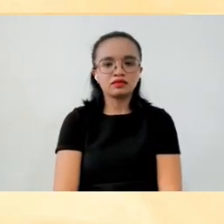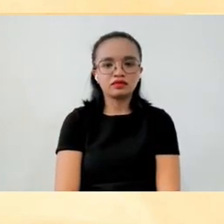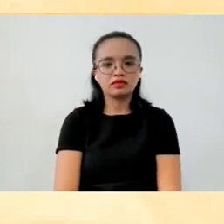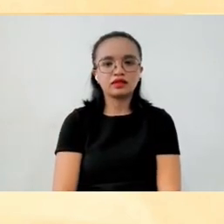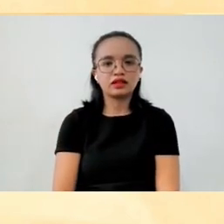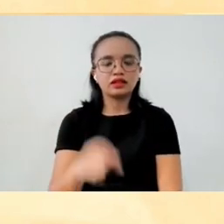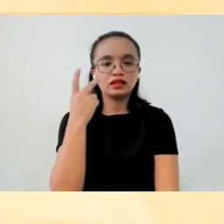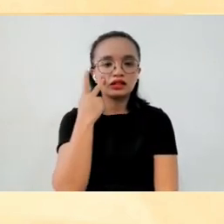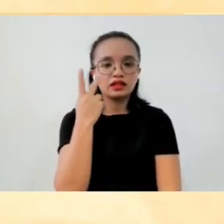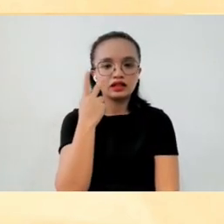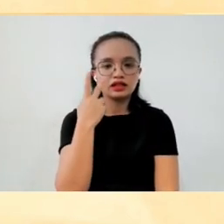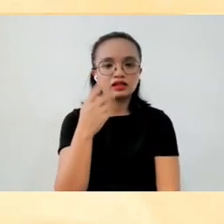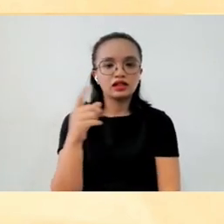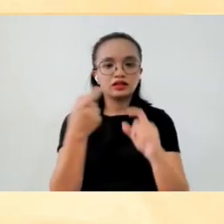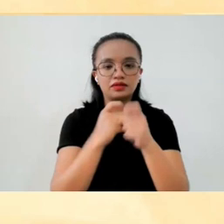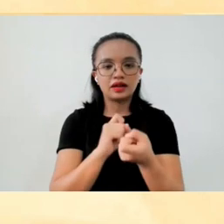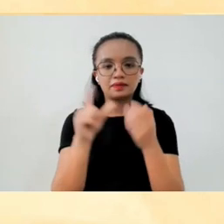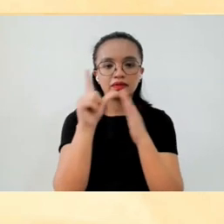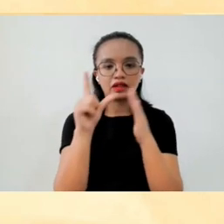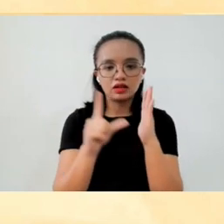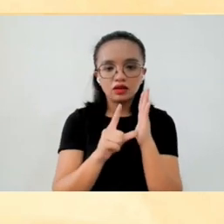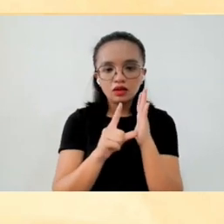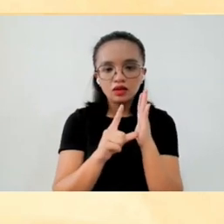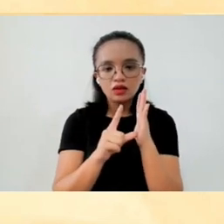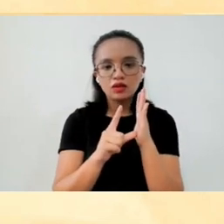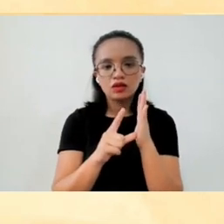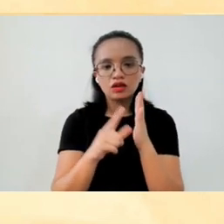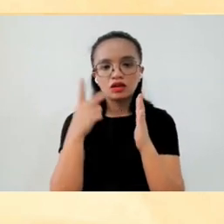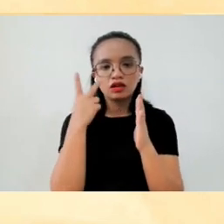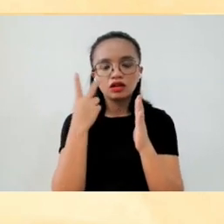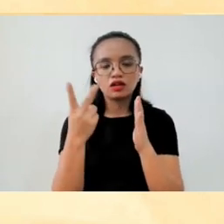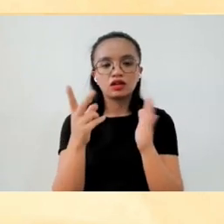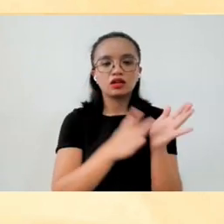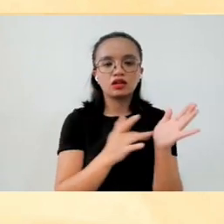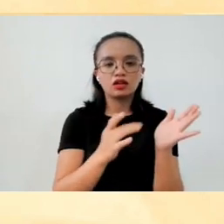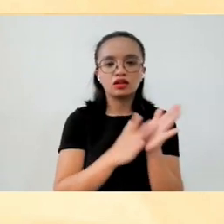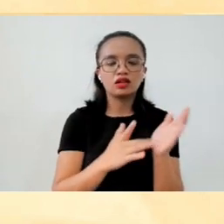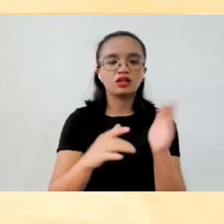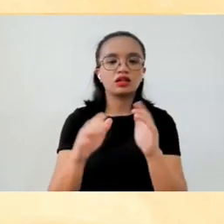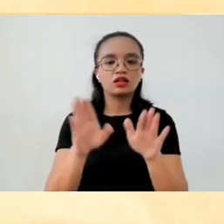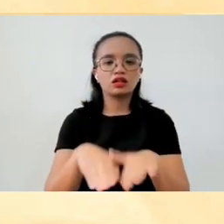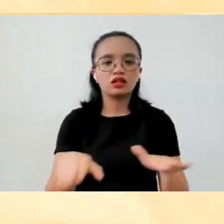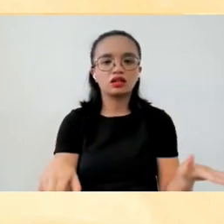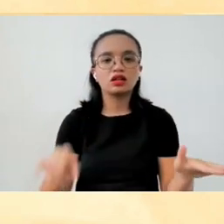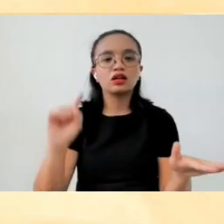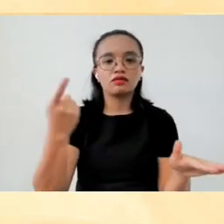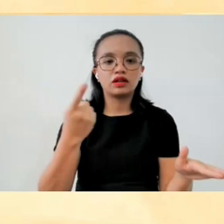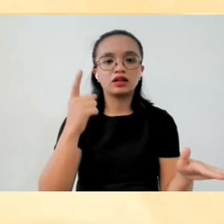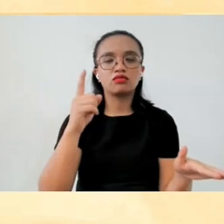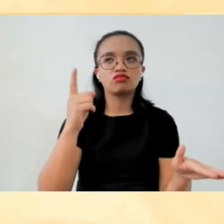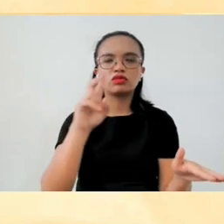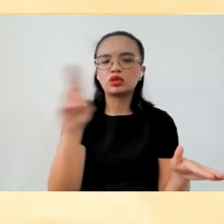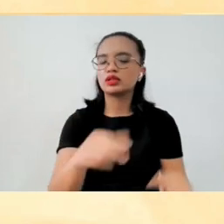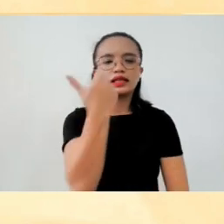we look at it from the law, so online sexual abuse or exploitation of children refers to the use of